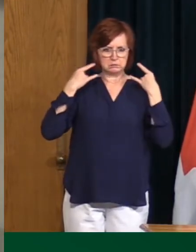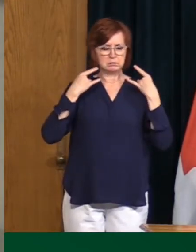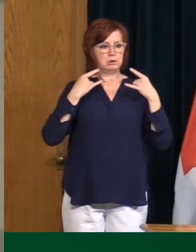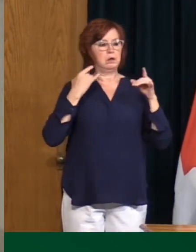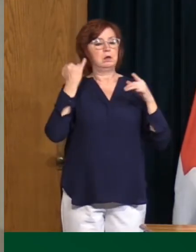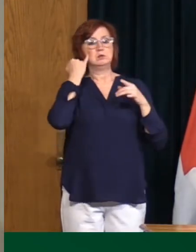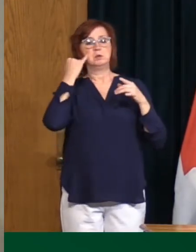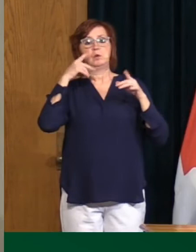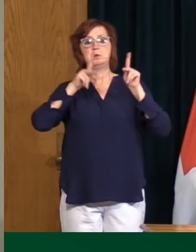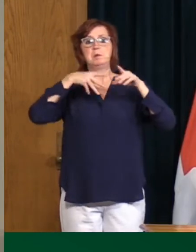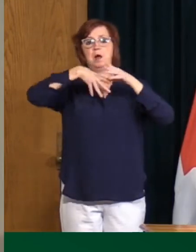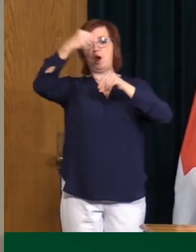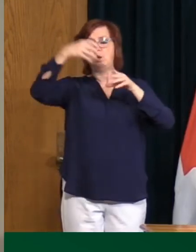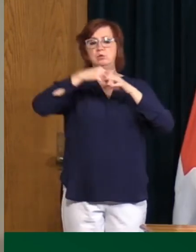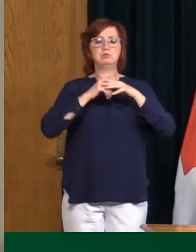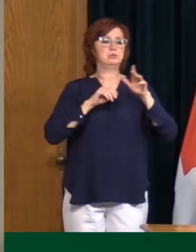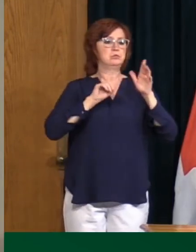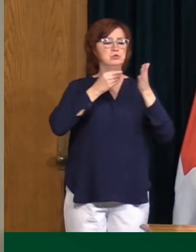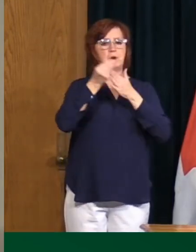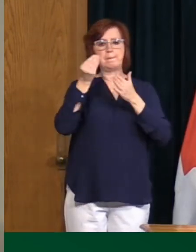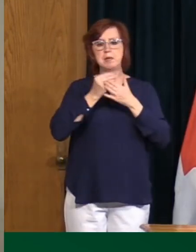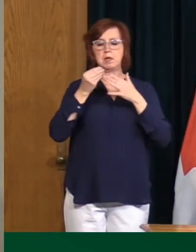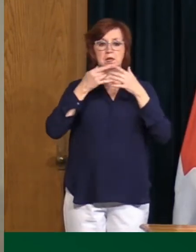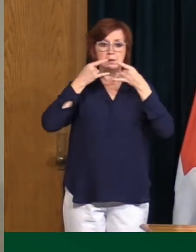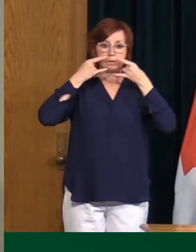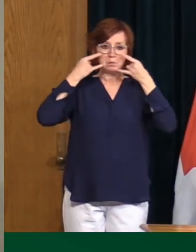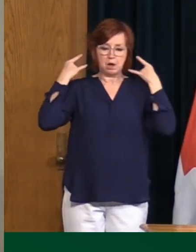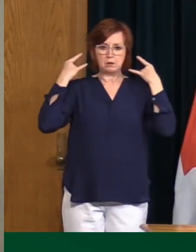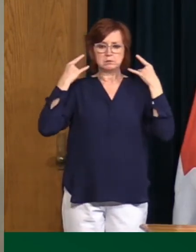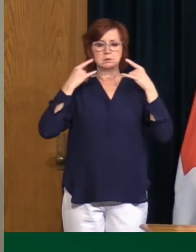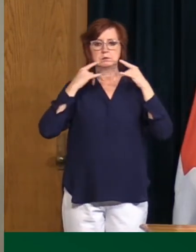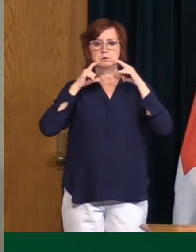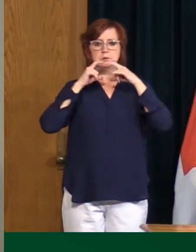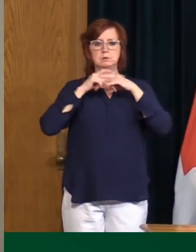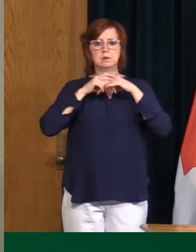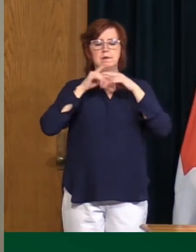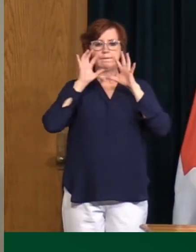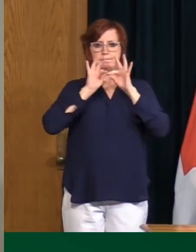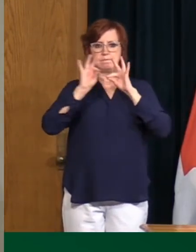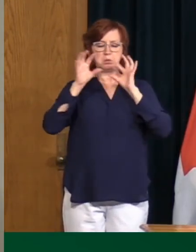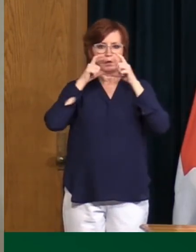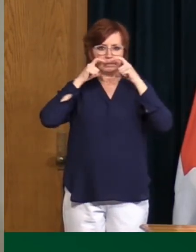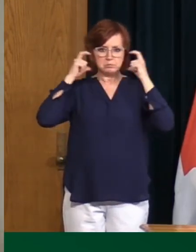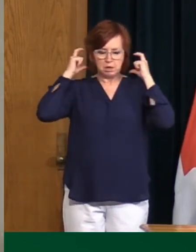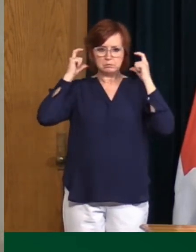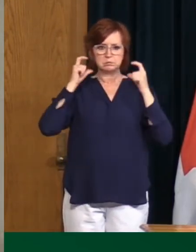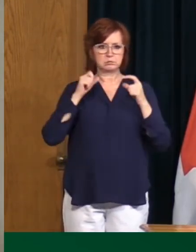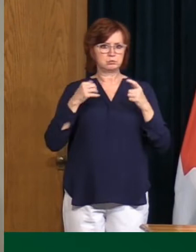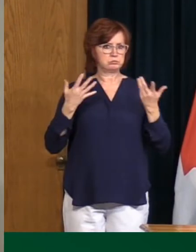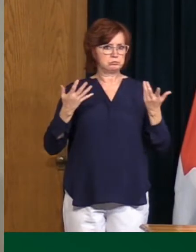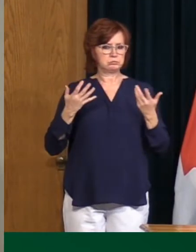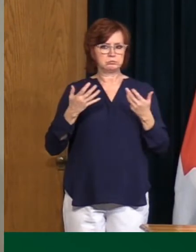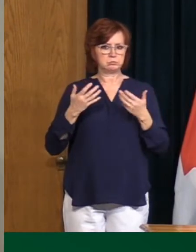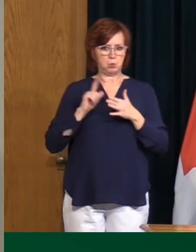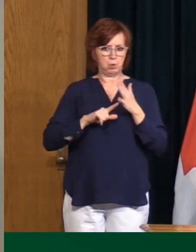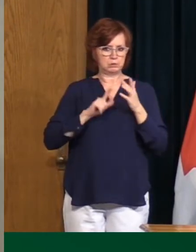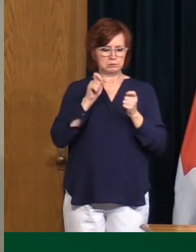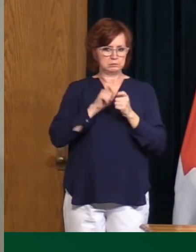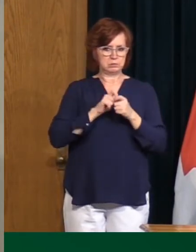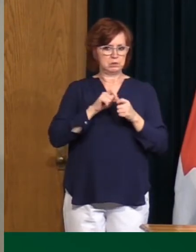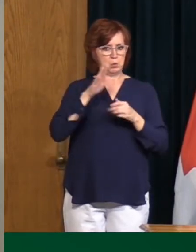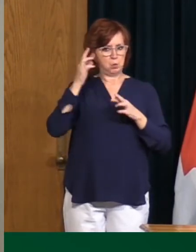and about or working. Is there like an official stance on non-medical mask wearing in public here in Saskatchewan as we go forward? Yeah. So I